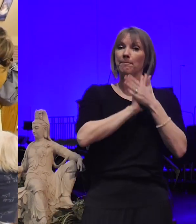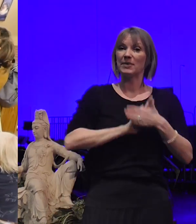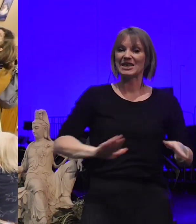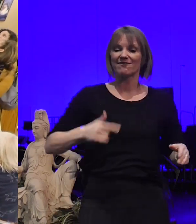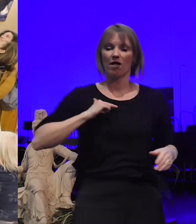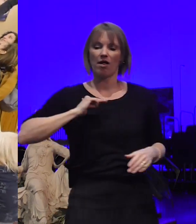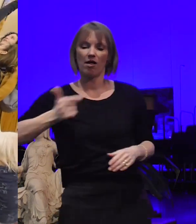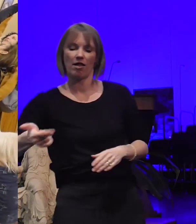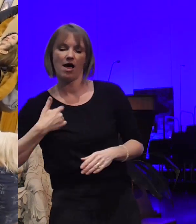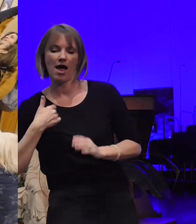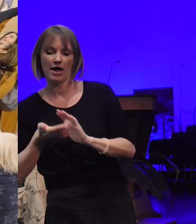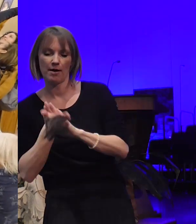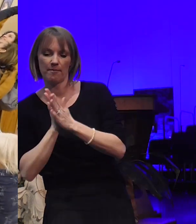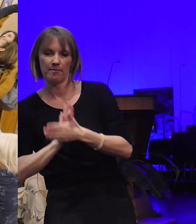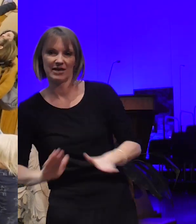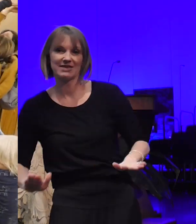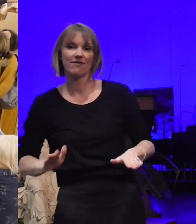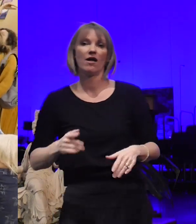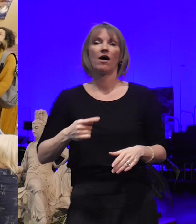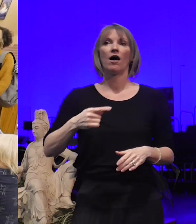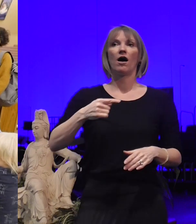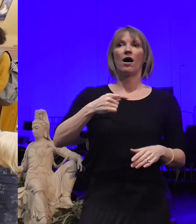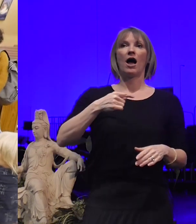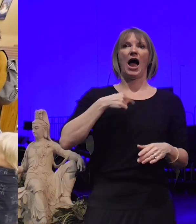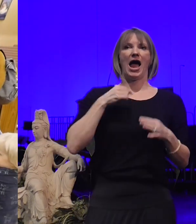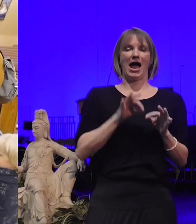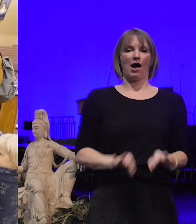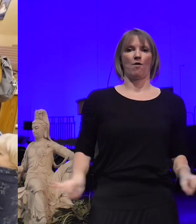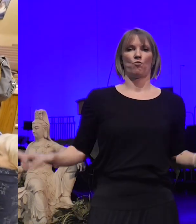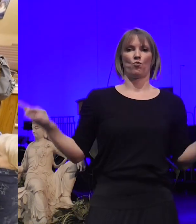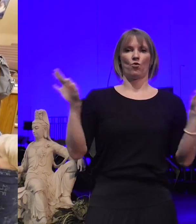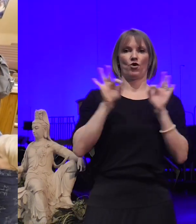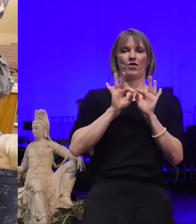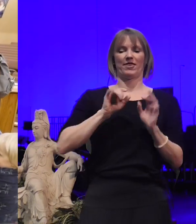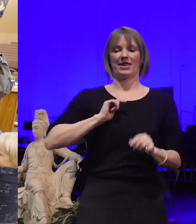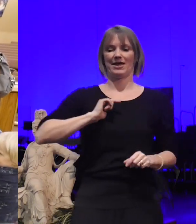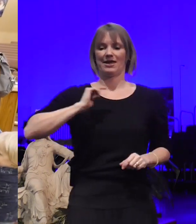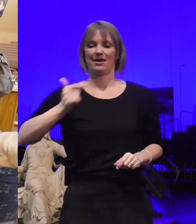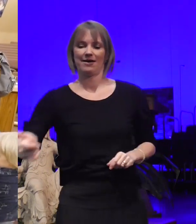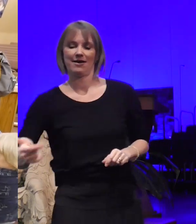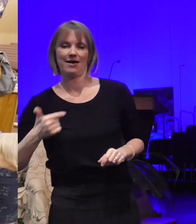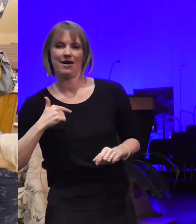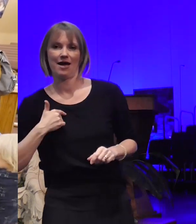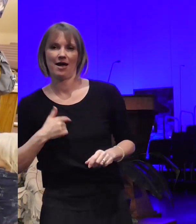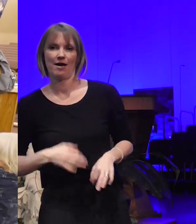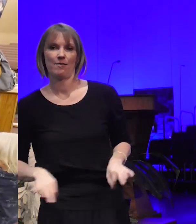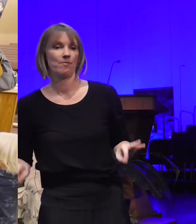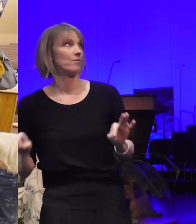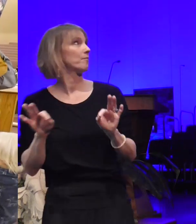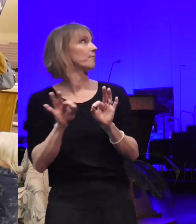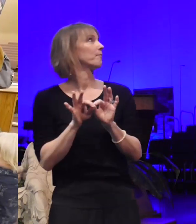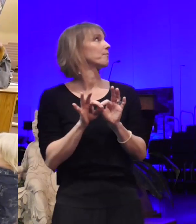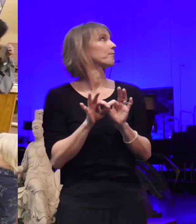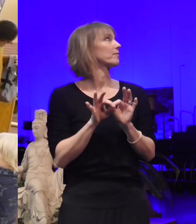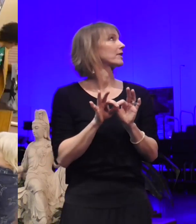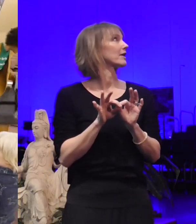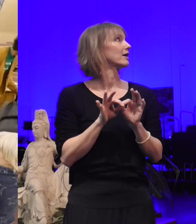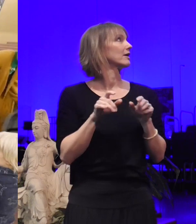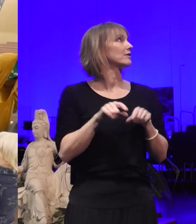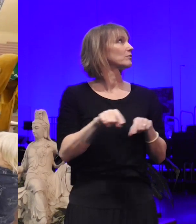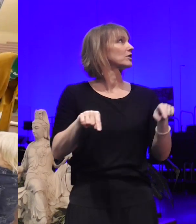I am peaceful. I am a warrior. I am a warrior. Switch legs. And